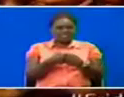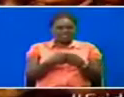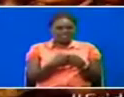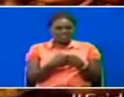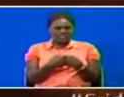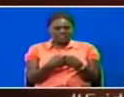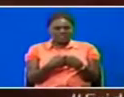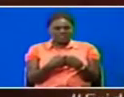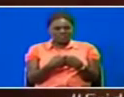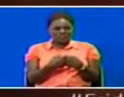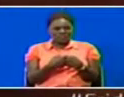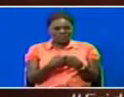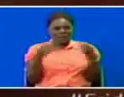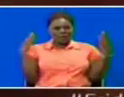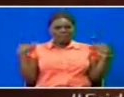diners, bugs.